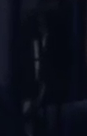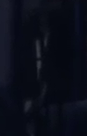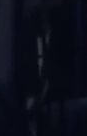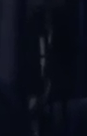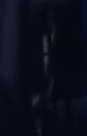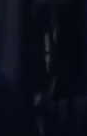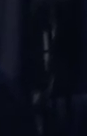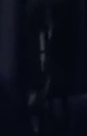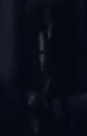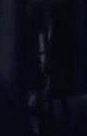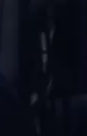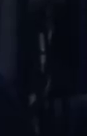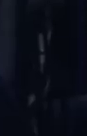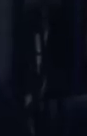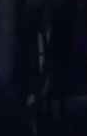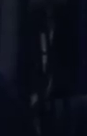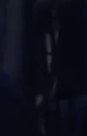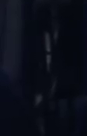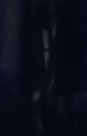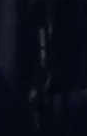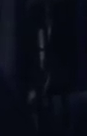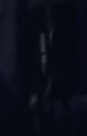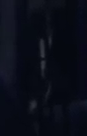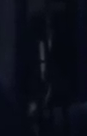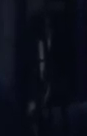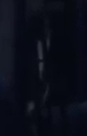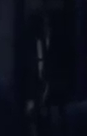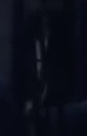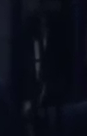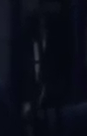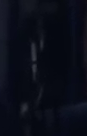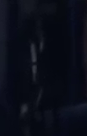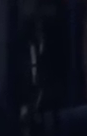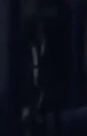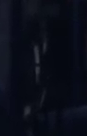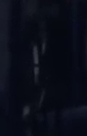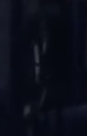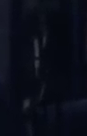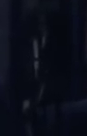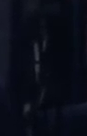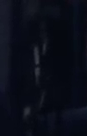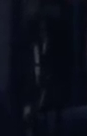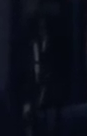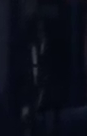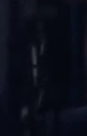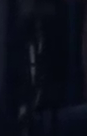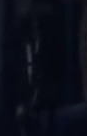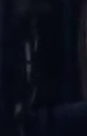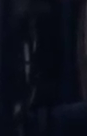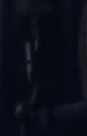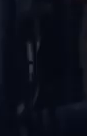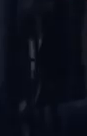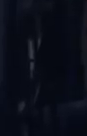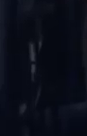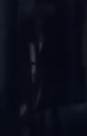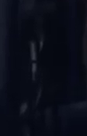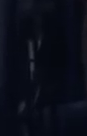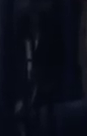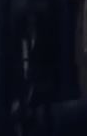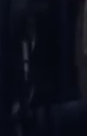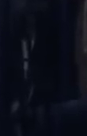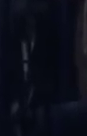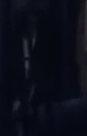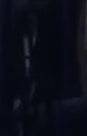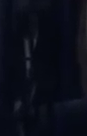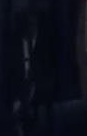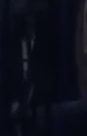their response to the claim made by 30 of the 48 parties last night that the elections were